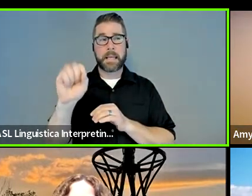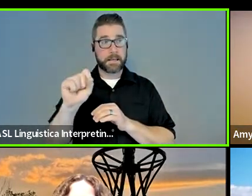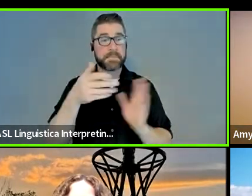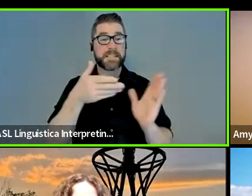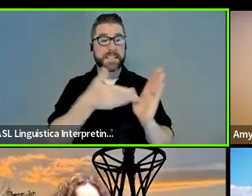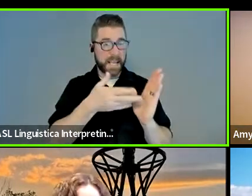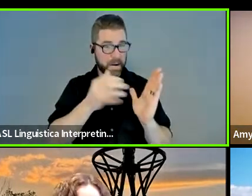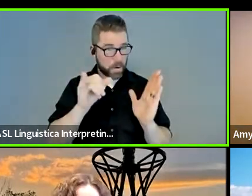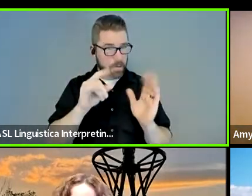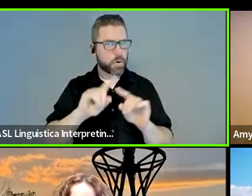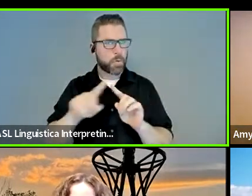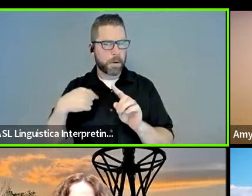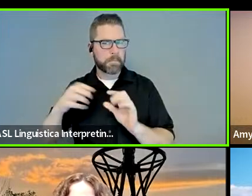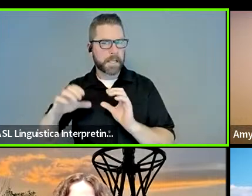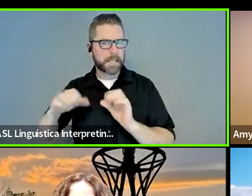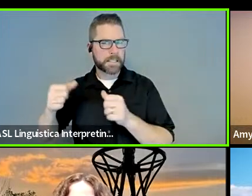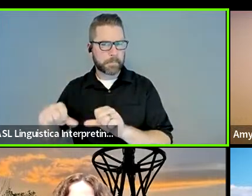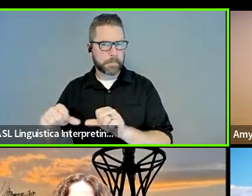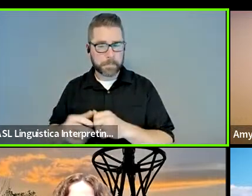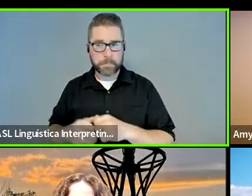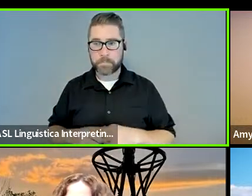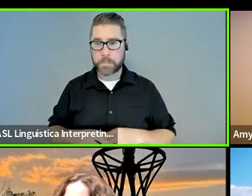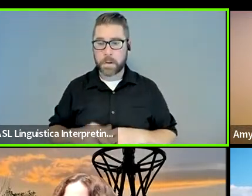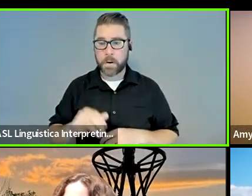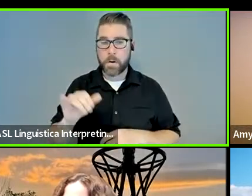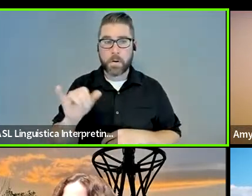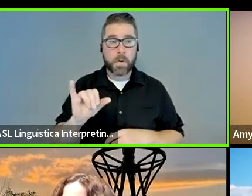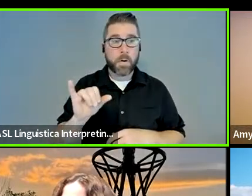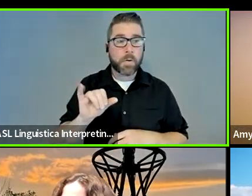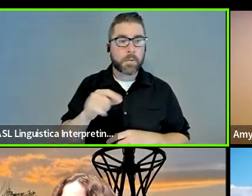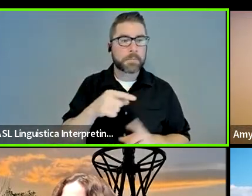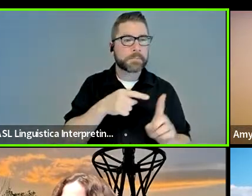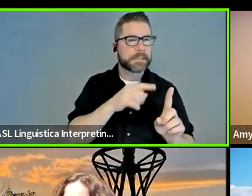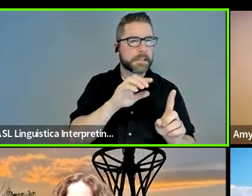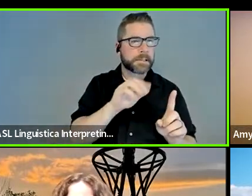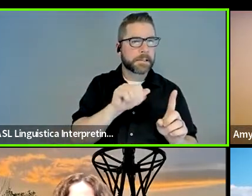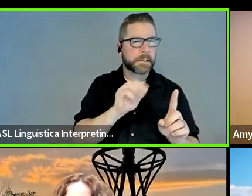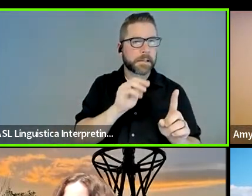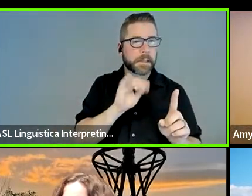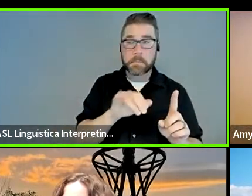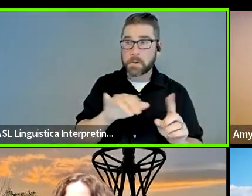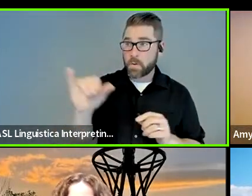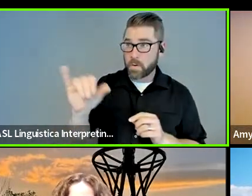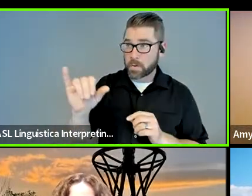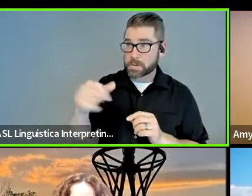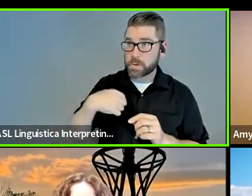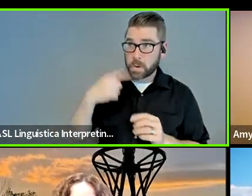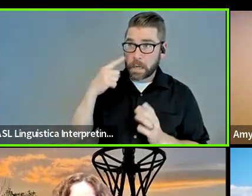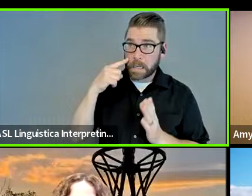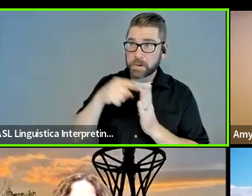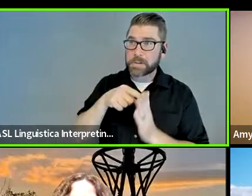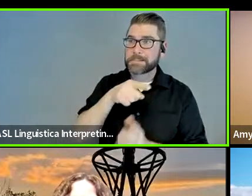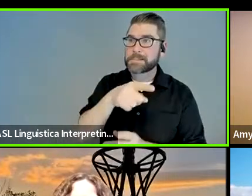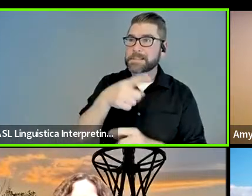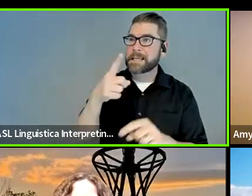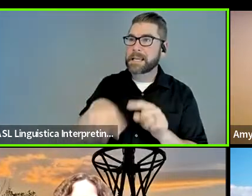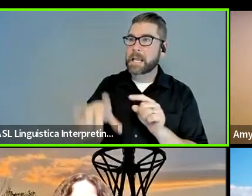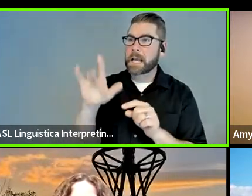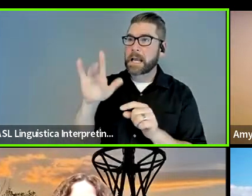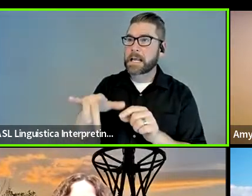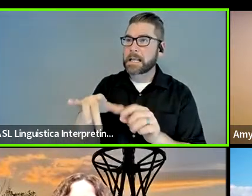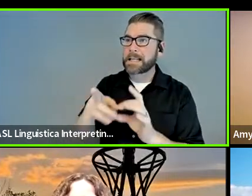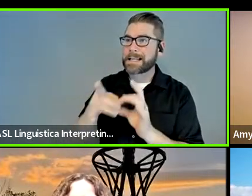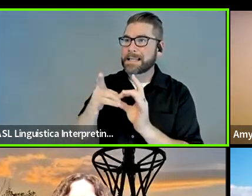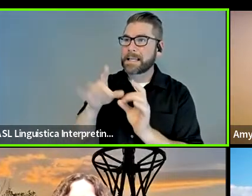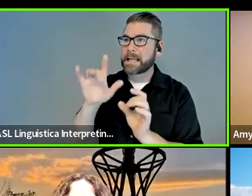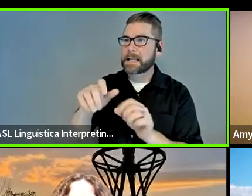from Mary Elizabeth that she can't open the link, the air monitoring link. Mary Elizabeth, were you able to open that? No, it's